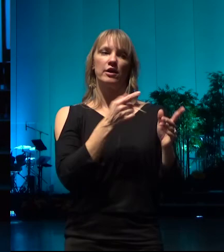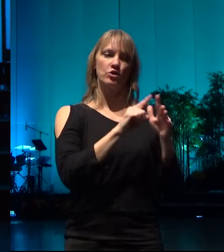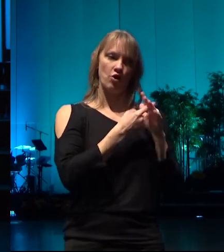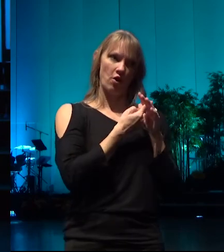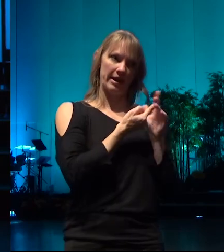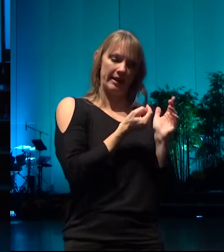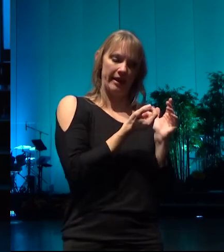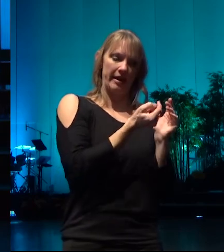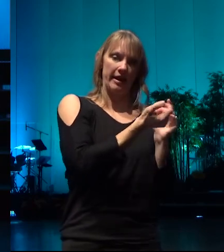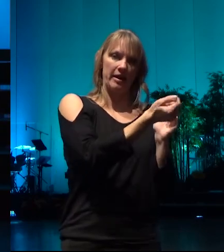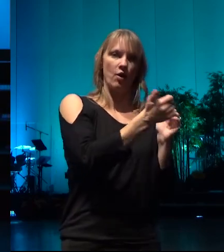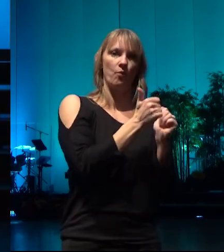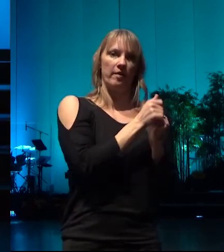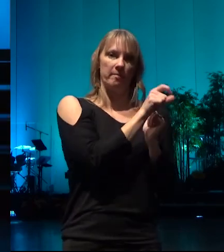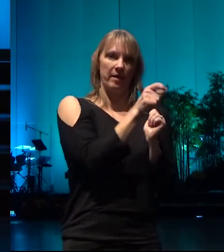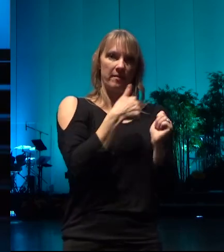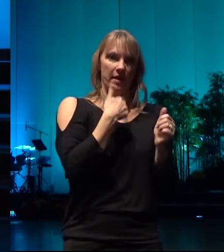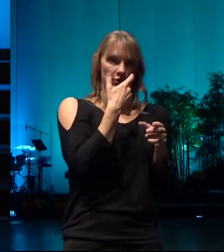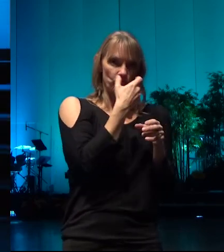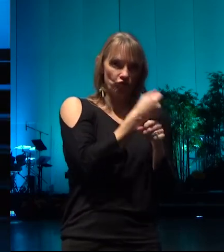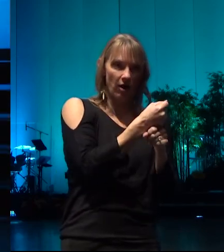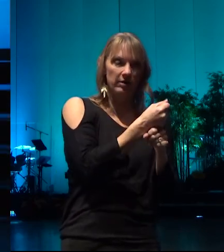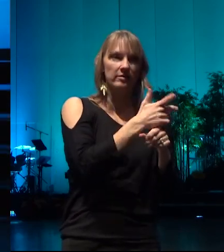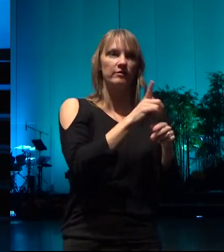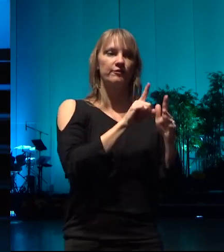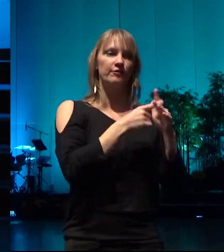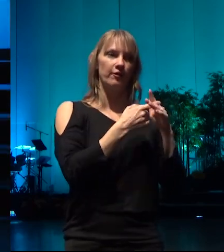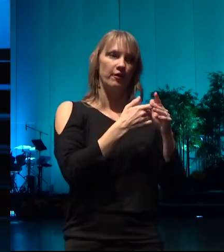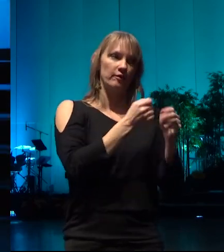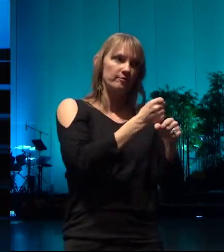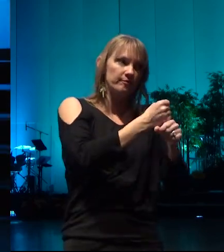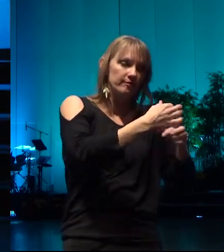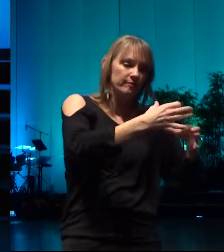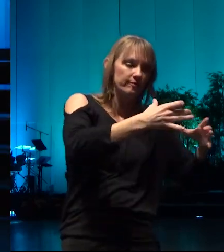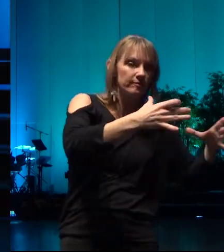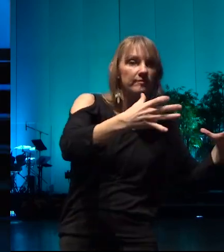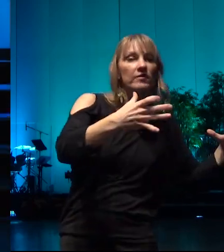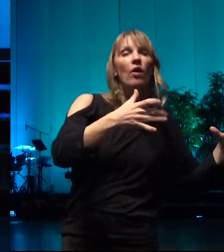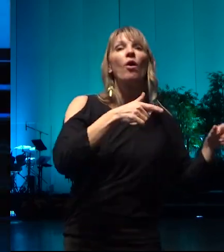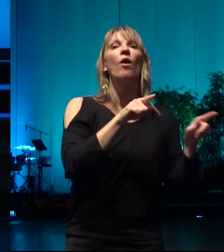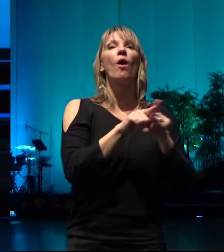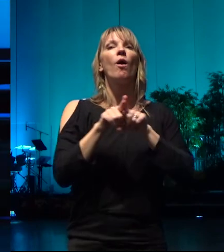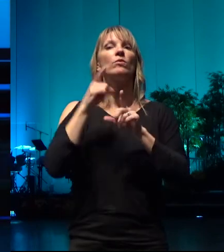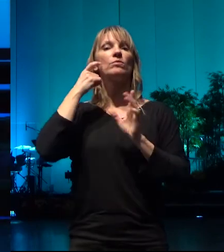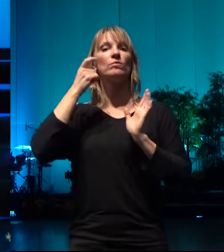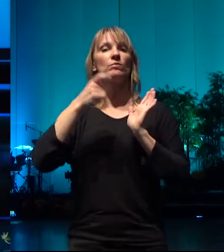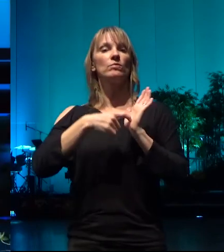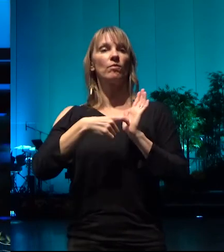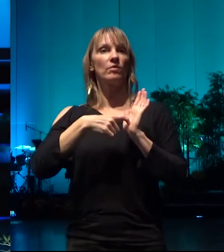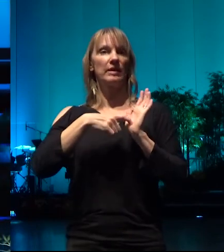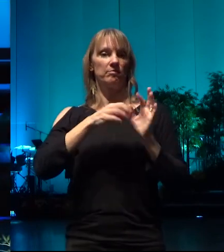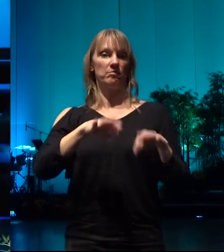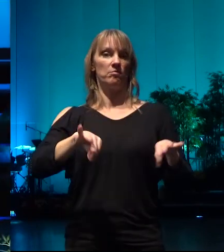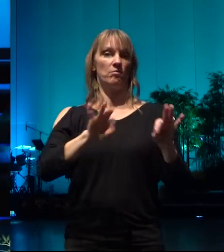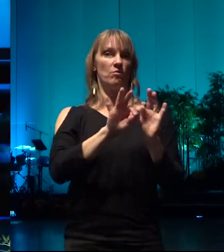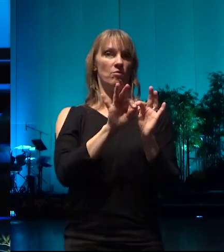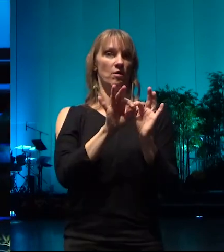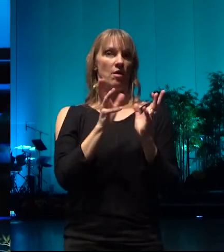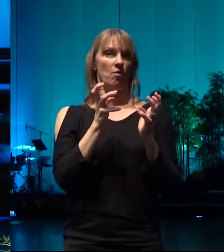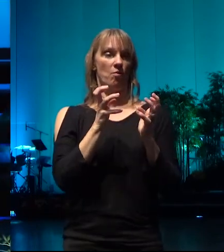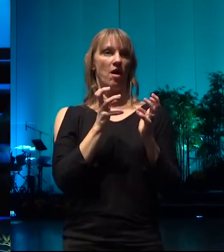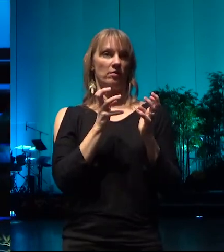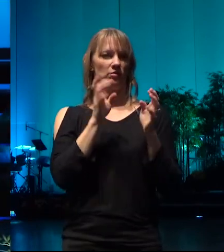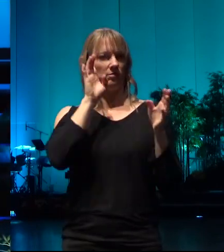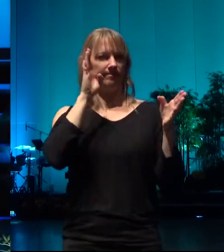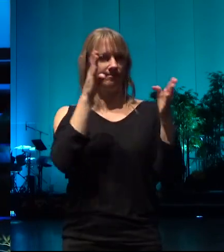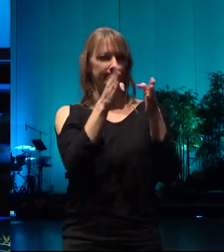So I started small with people that I trusted, and I began to have the circle grow. And I also noticed something really important that